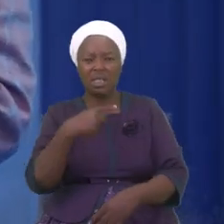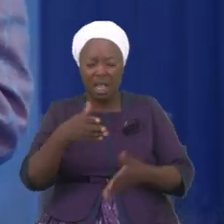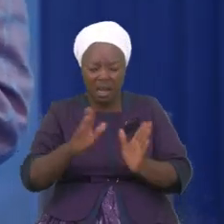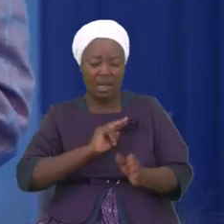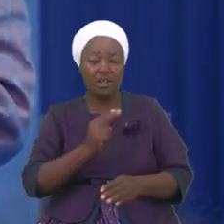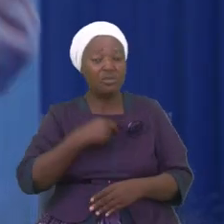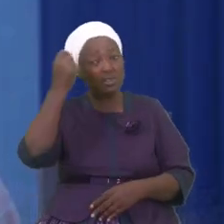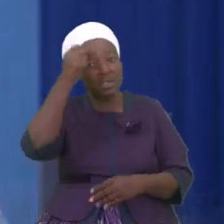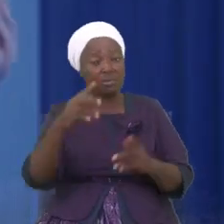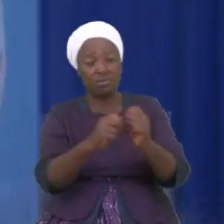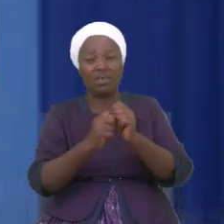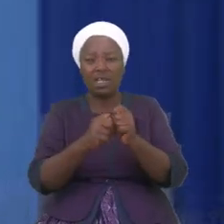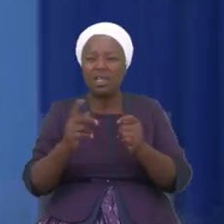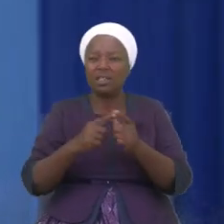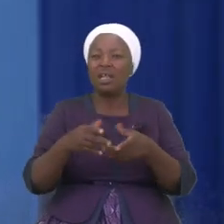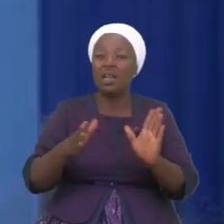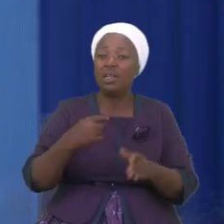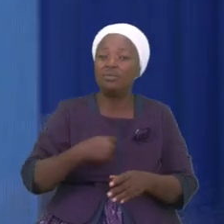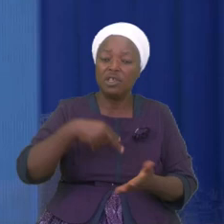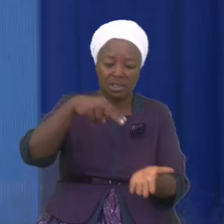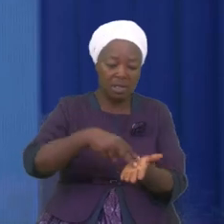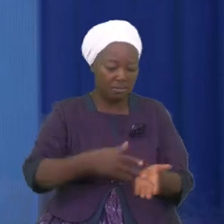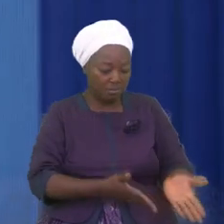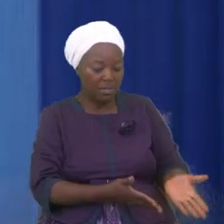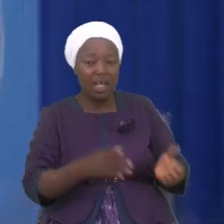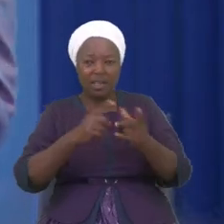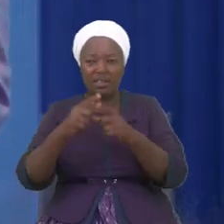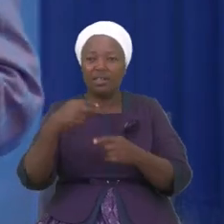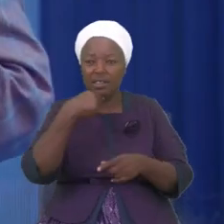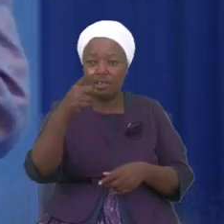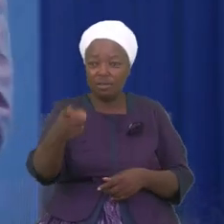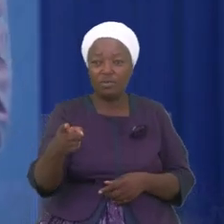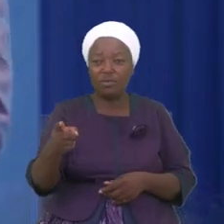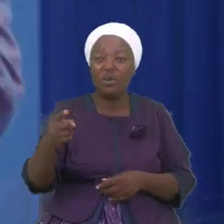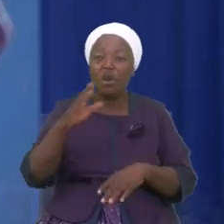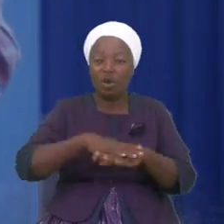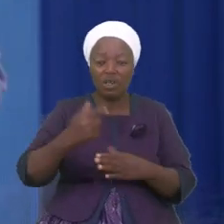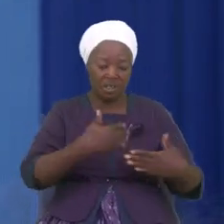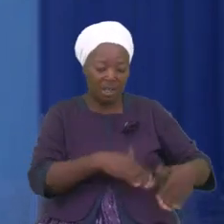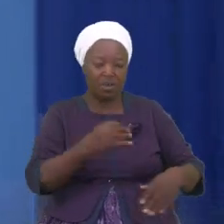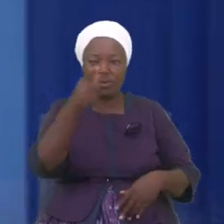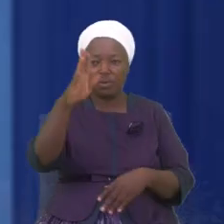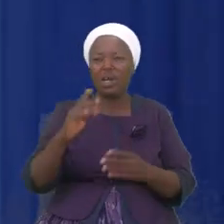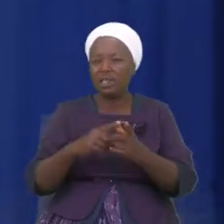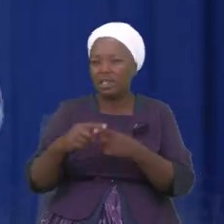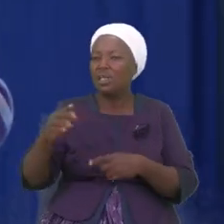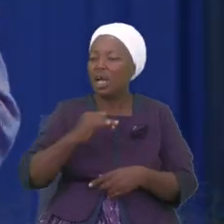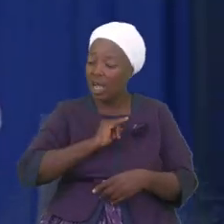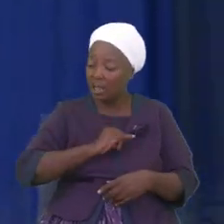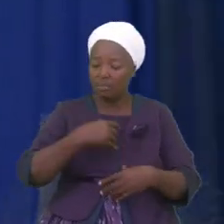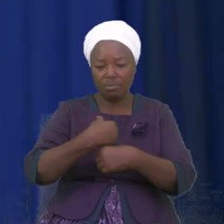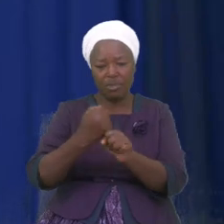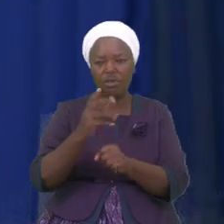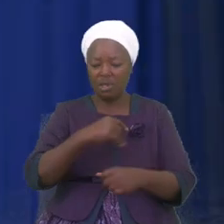reason together. Let me stand here and tell you, on the side of God, he said, I made you,